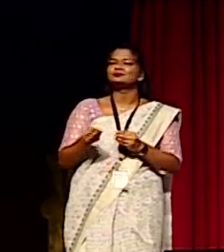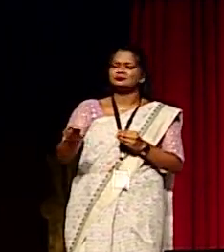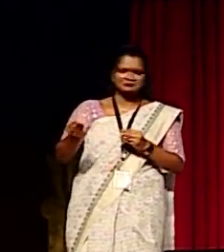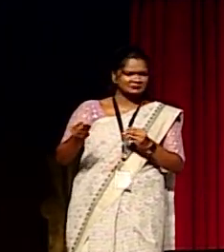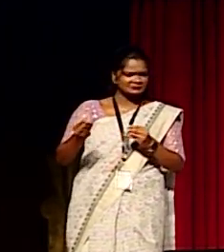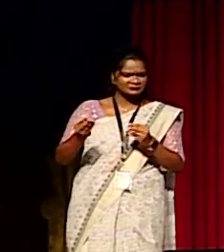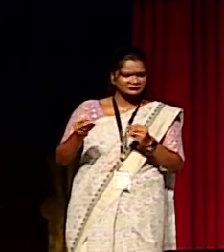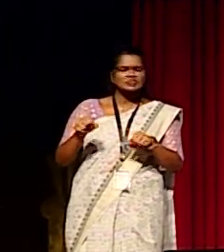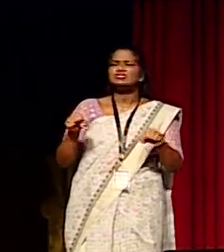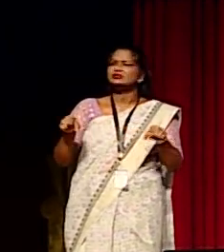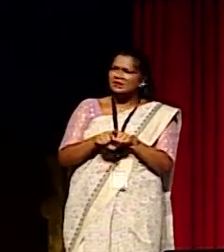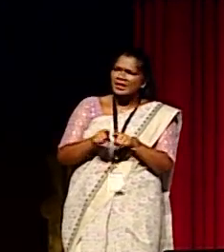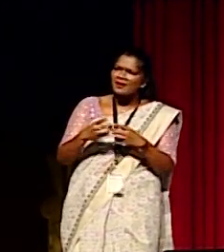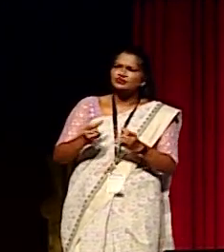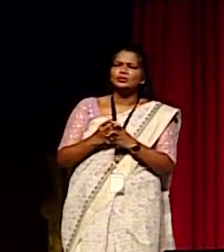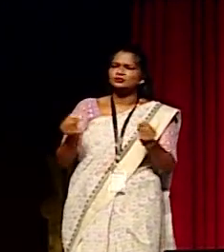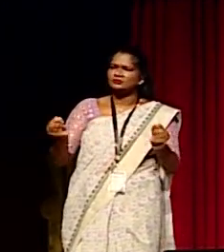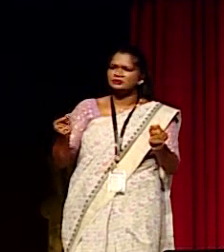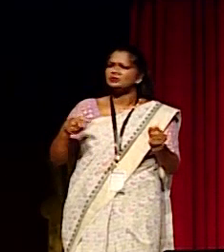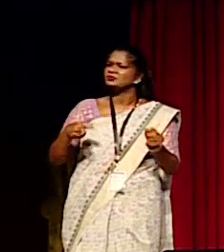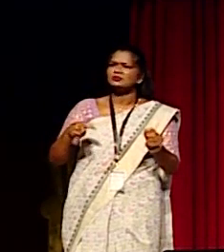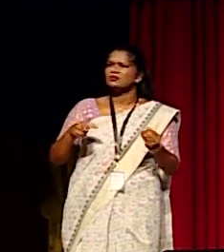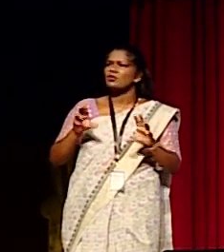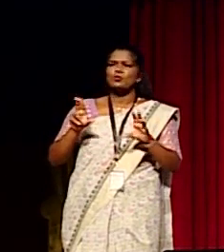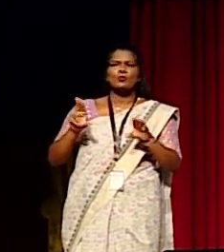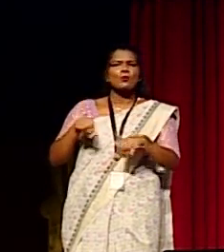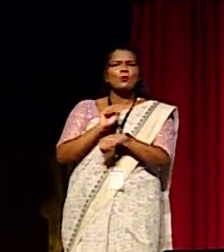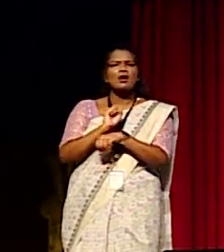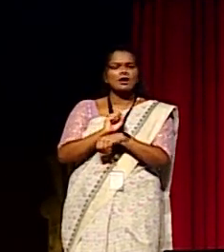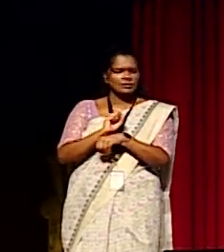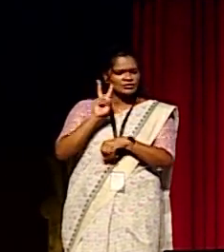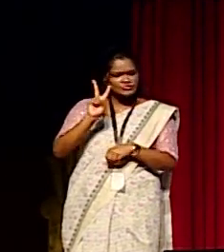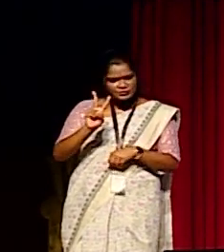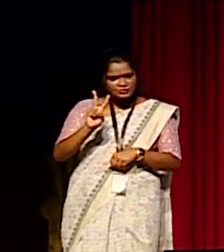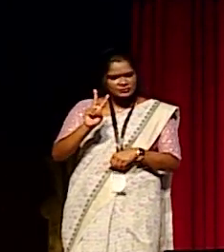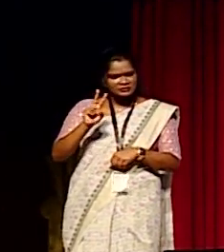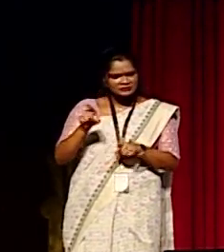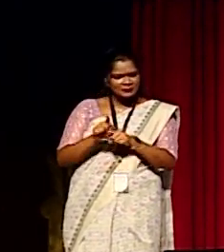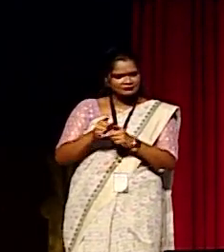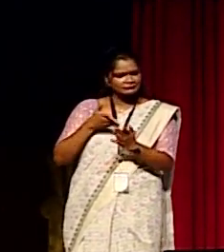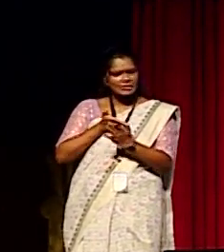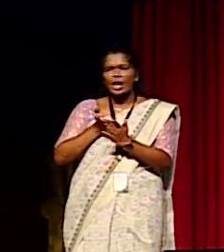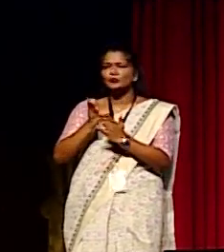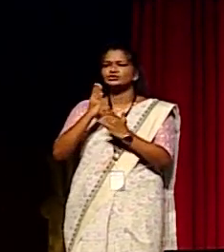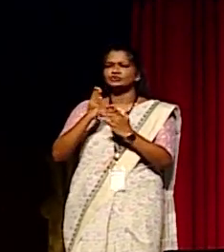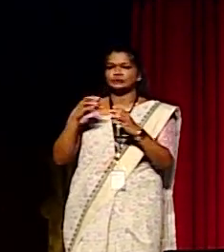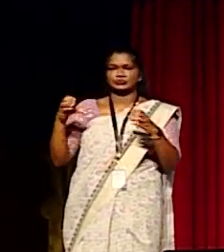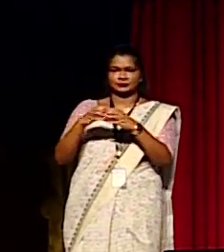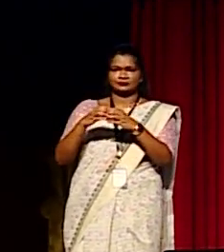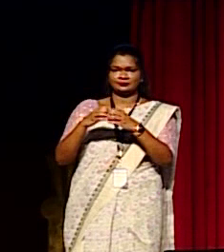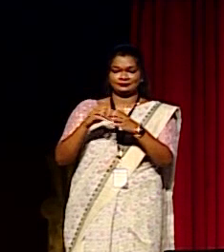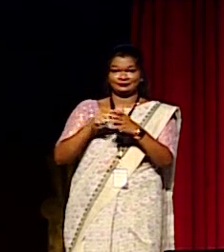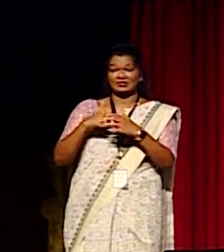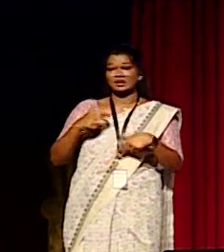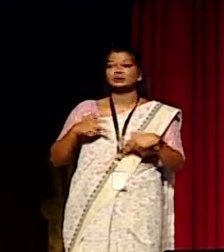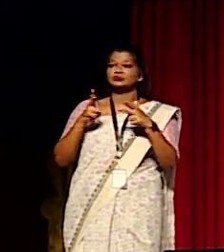Clearly, the same solution could not have worked for two such diverse groups. But I can say